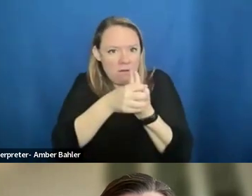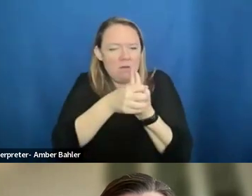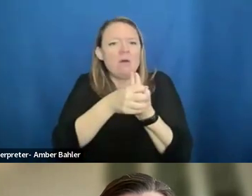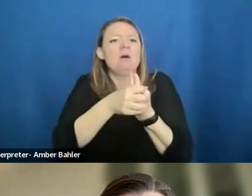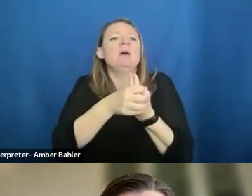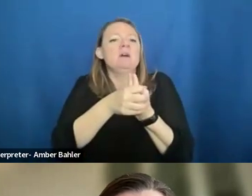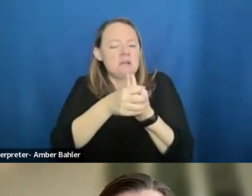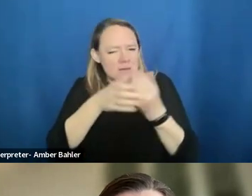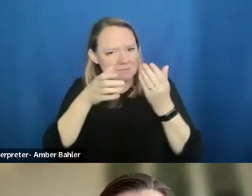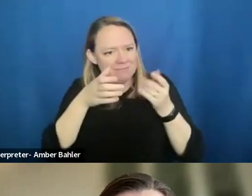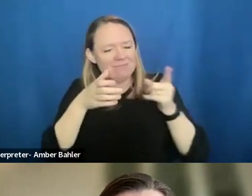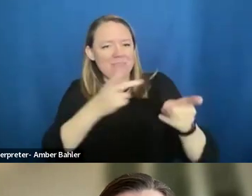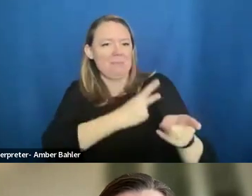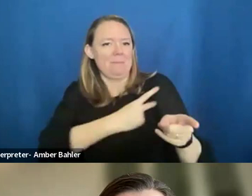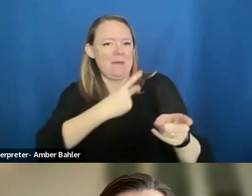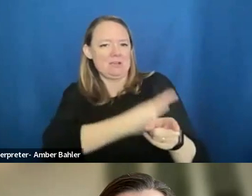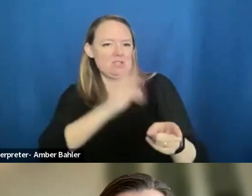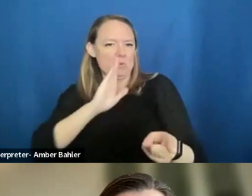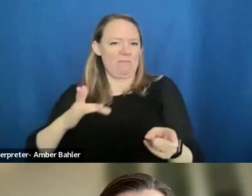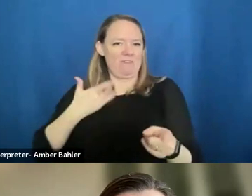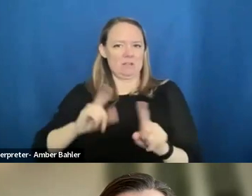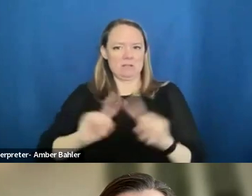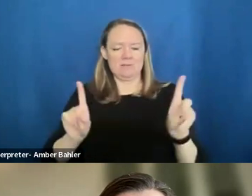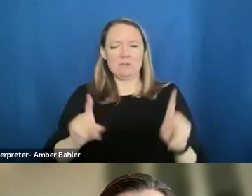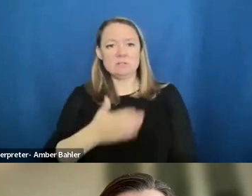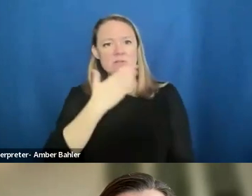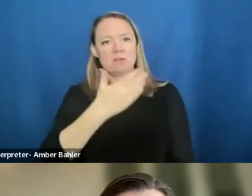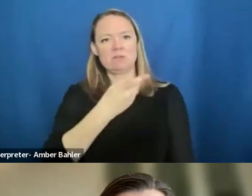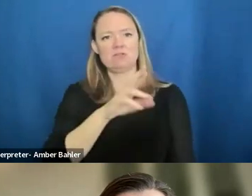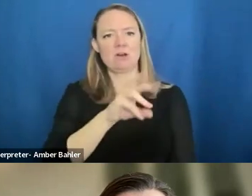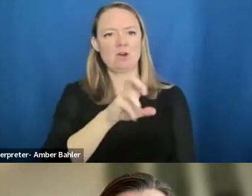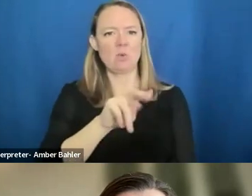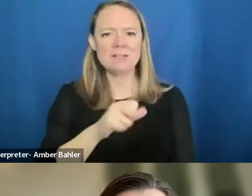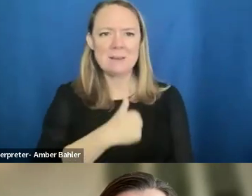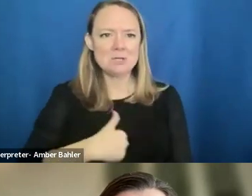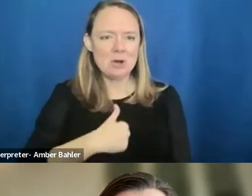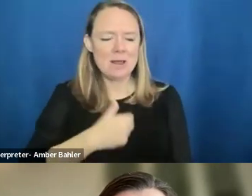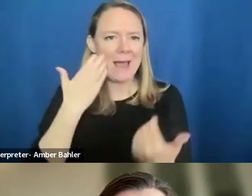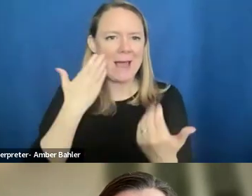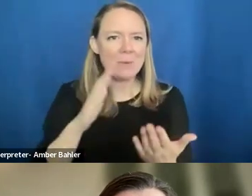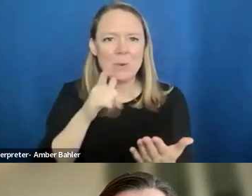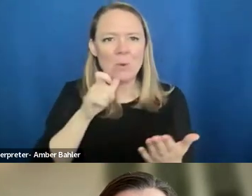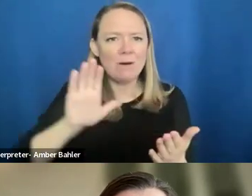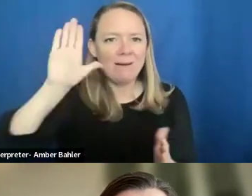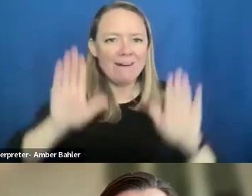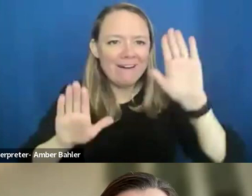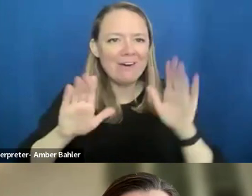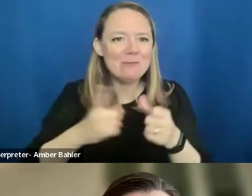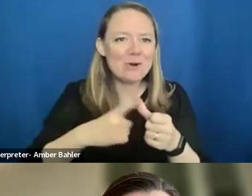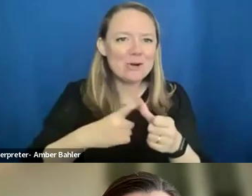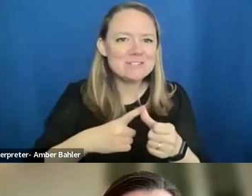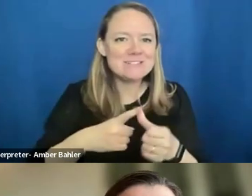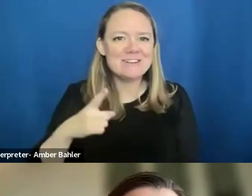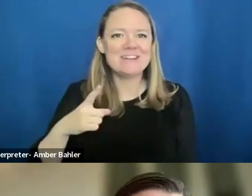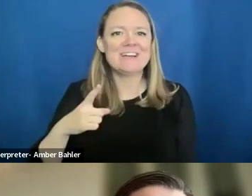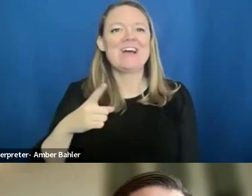Thank you, Dr. Owens. And I apologize, I'm not sure between Dr. Whiteside and Dr. Patinas who had their hand up first. Dr.